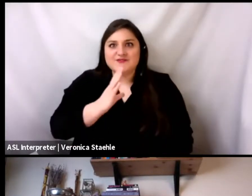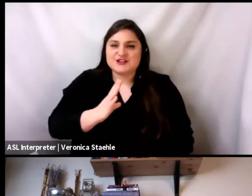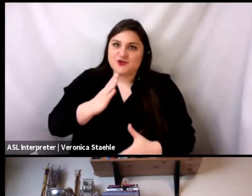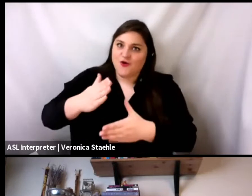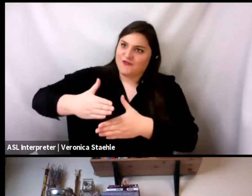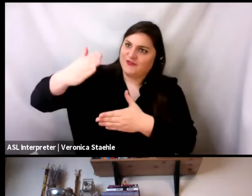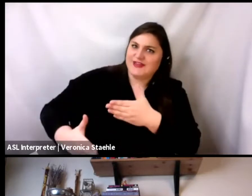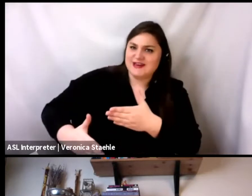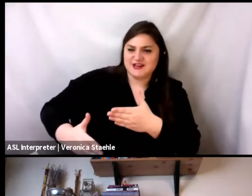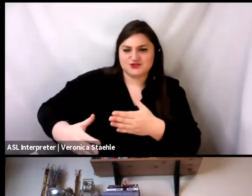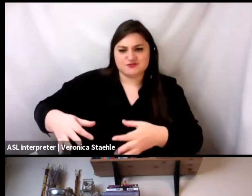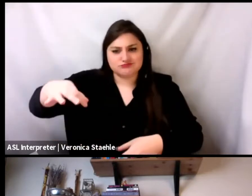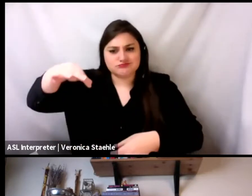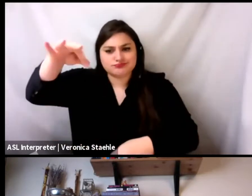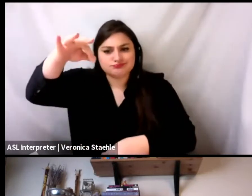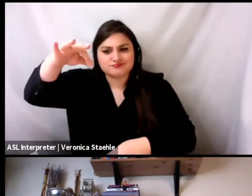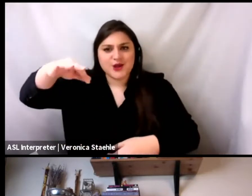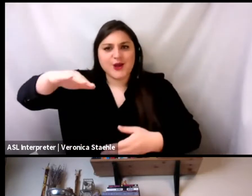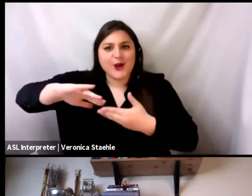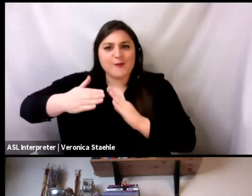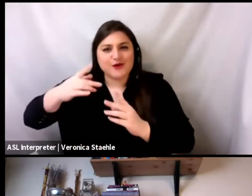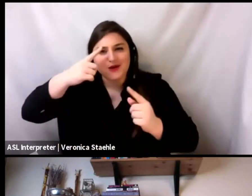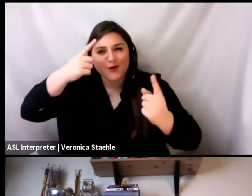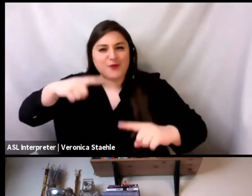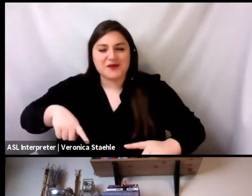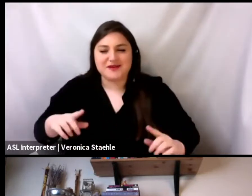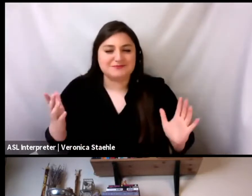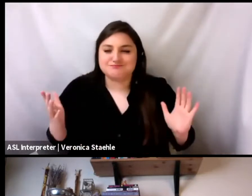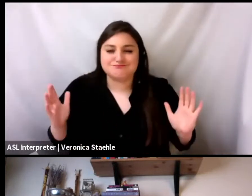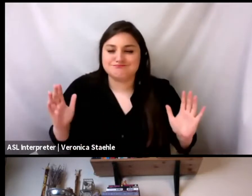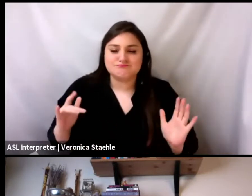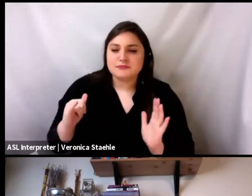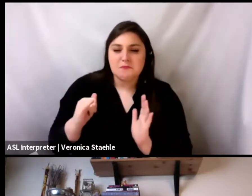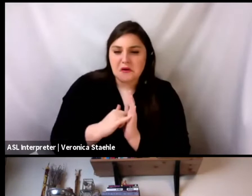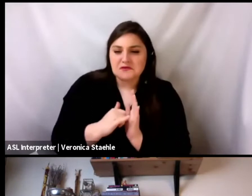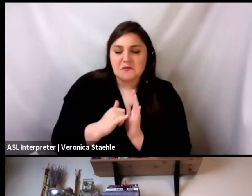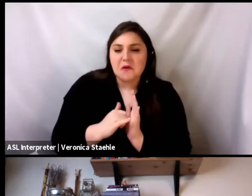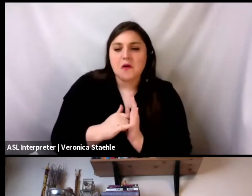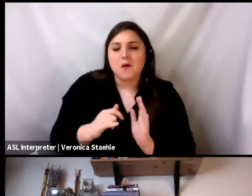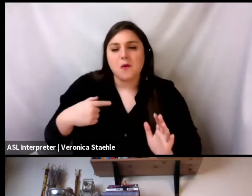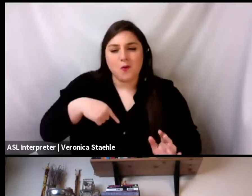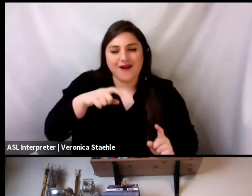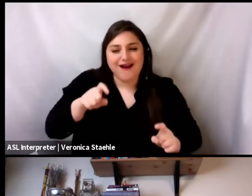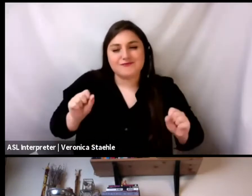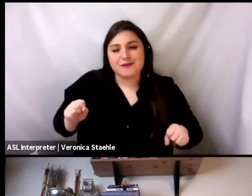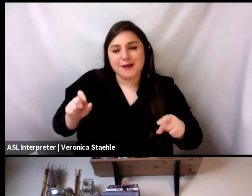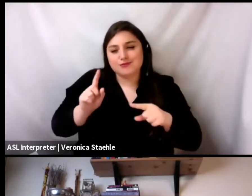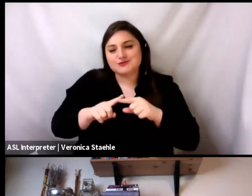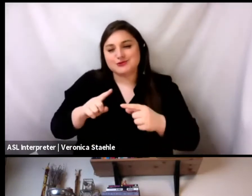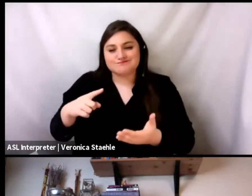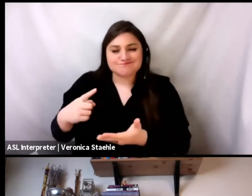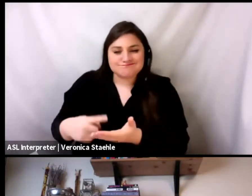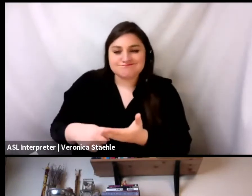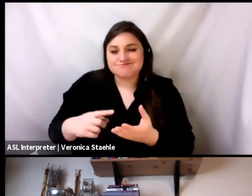possible within this time frame, and also without being able to think and pause in between too much.